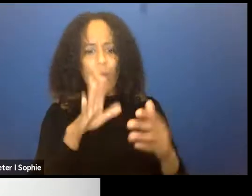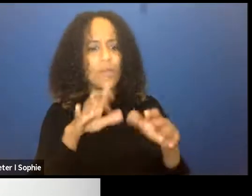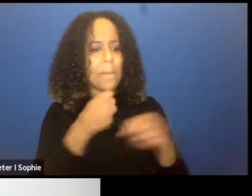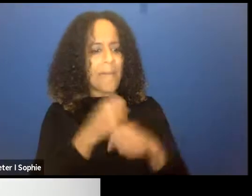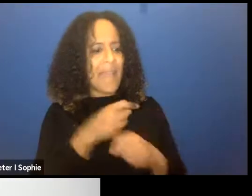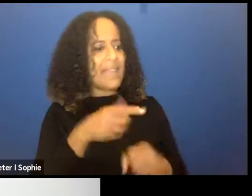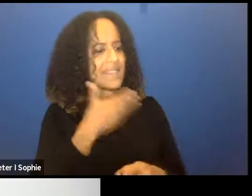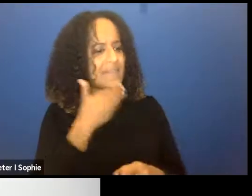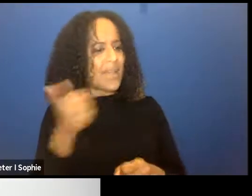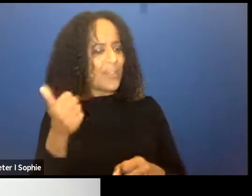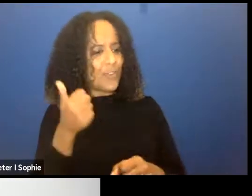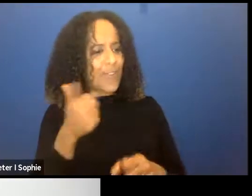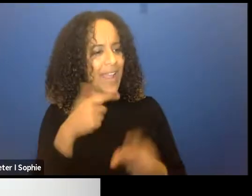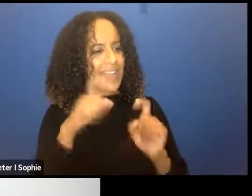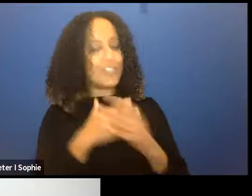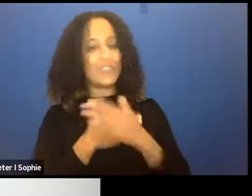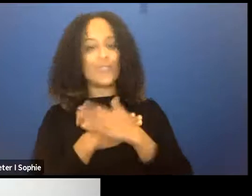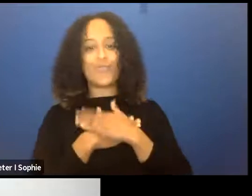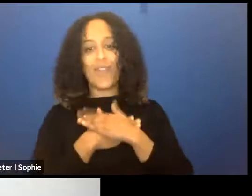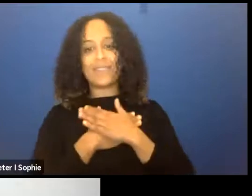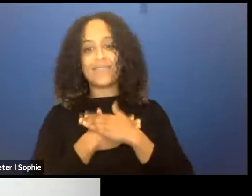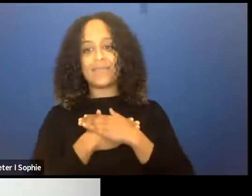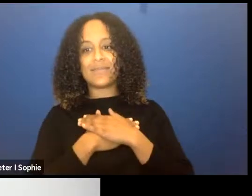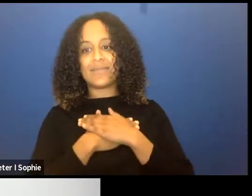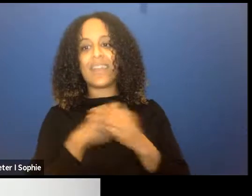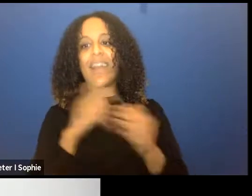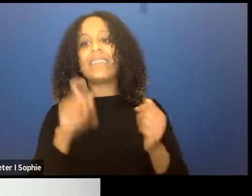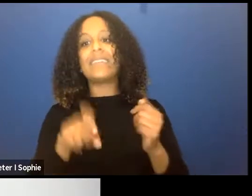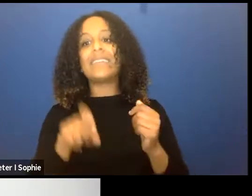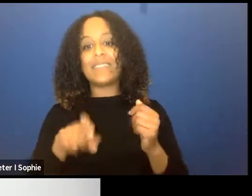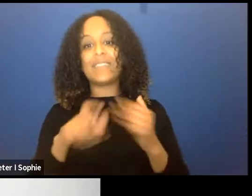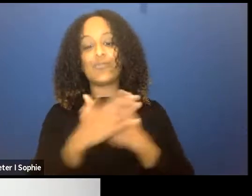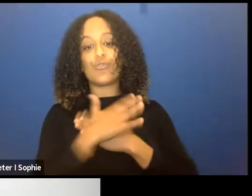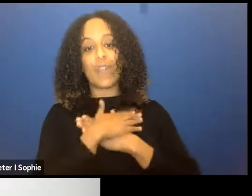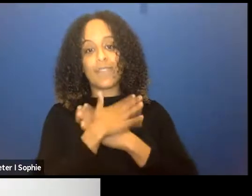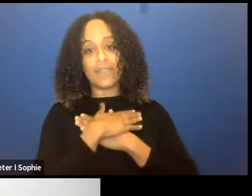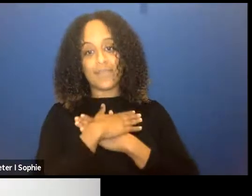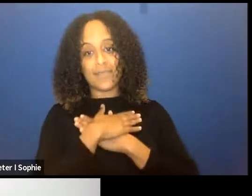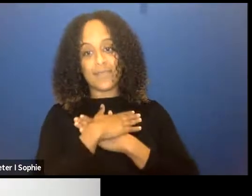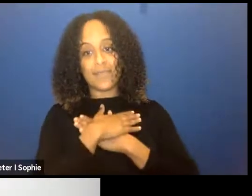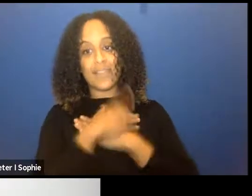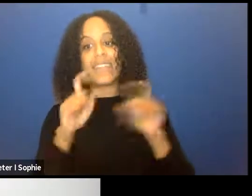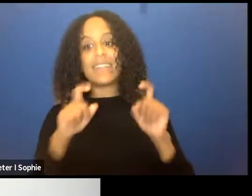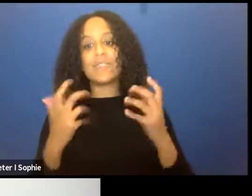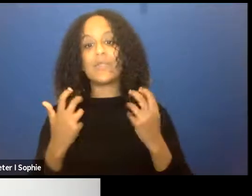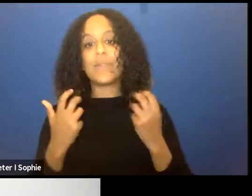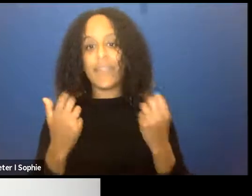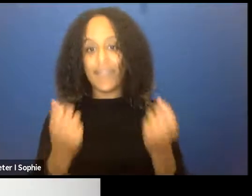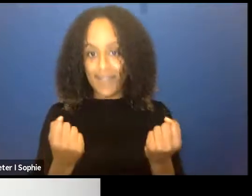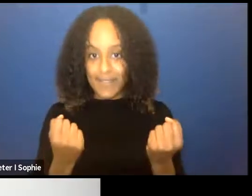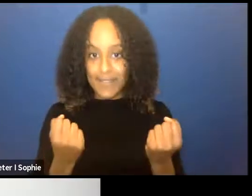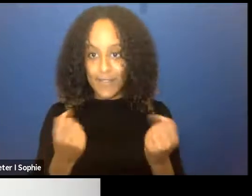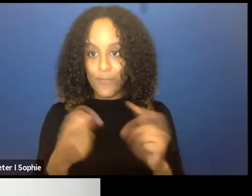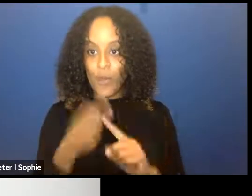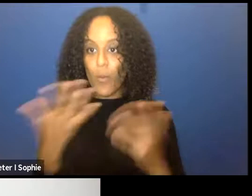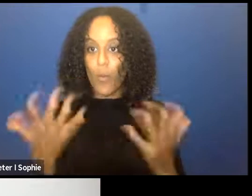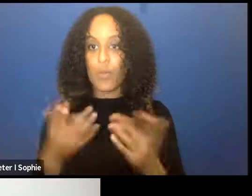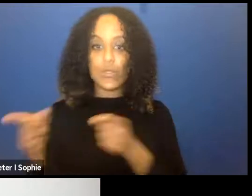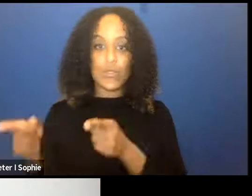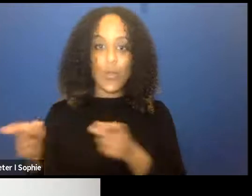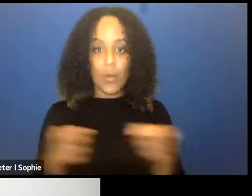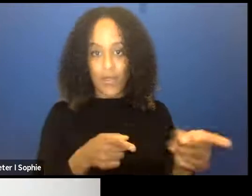I needed to rest. I needed rest. I needed to heal from what was kind of going